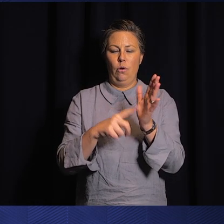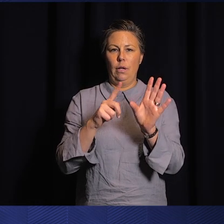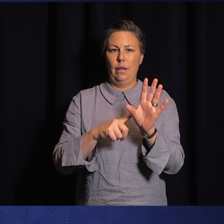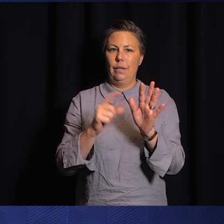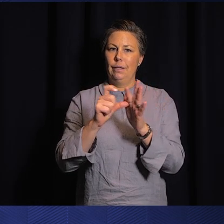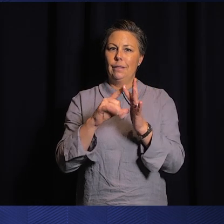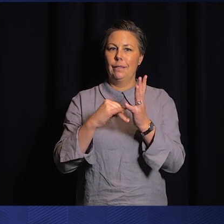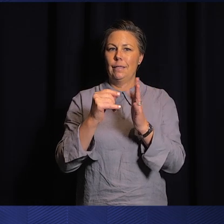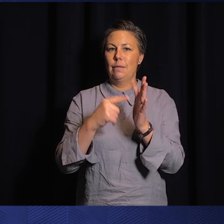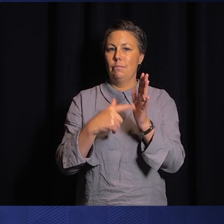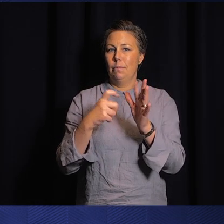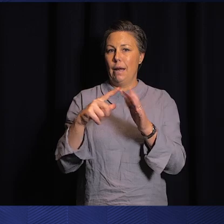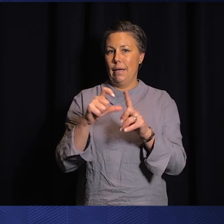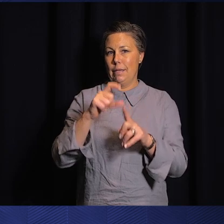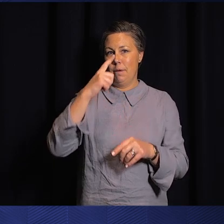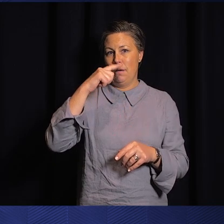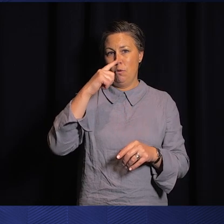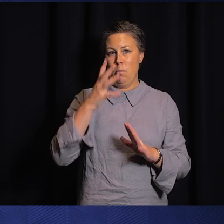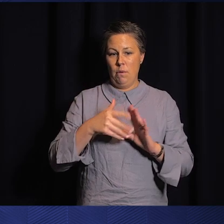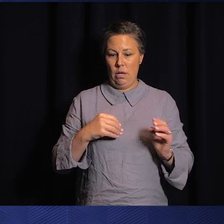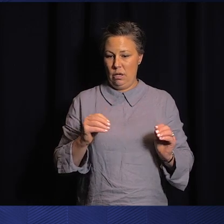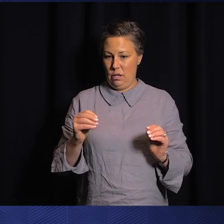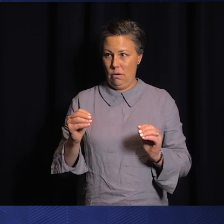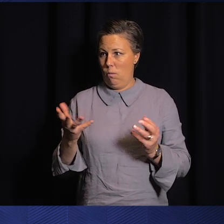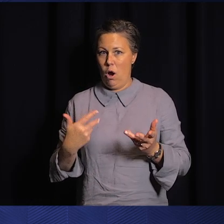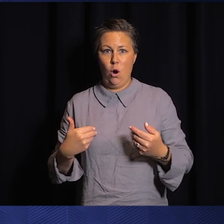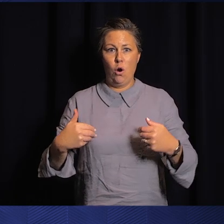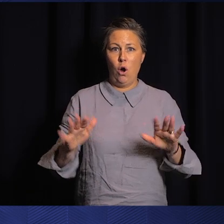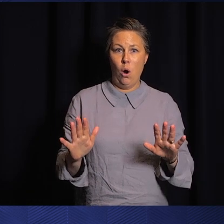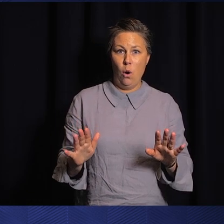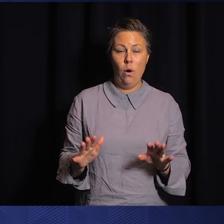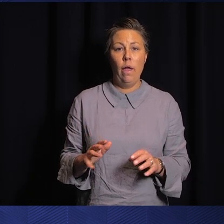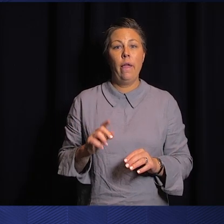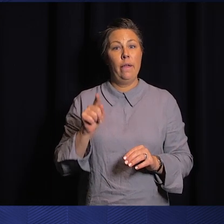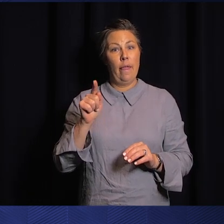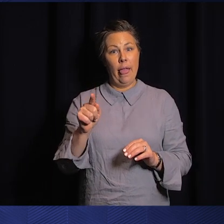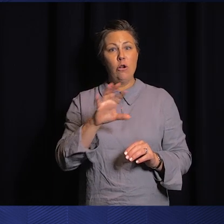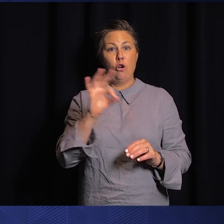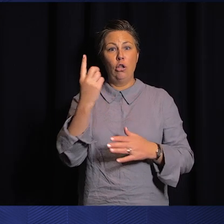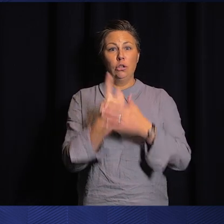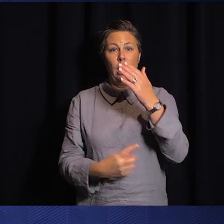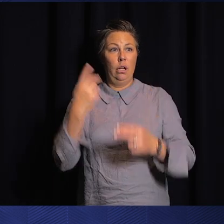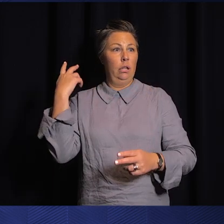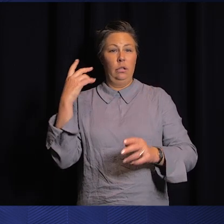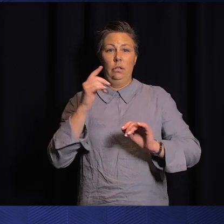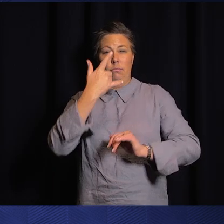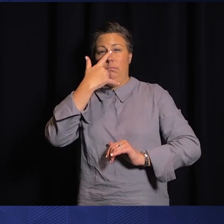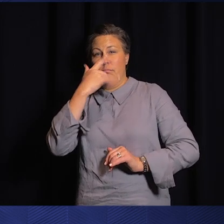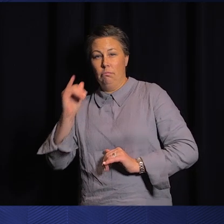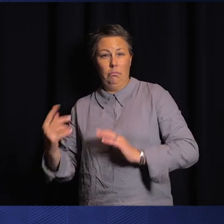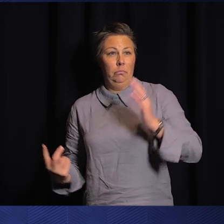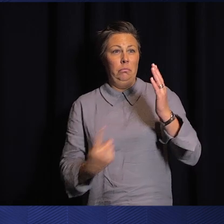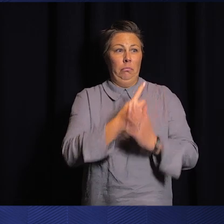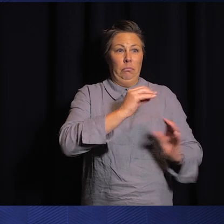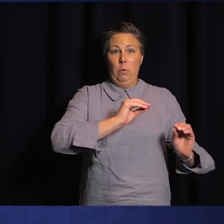of disaster displacement linked to slow onset effects of climate change. And I'd like to dwell on